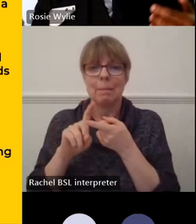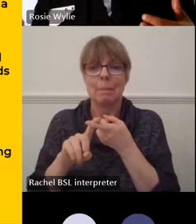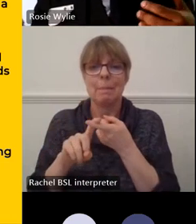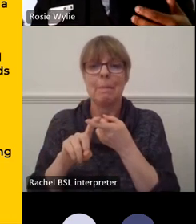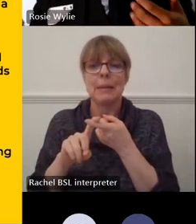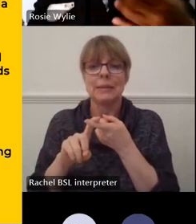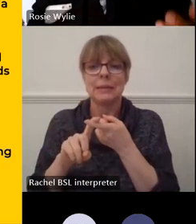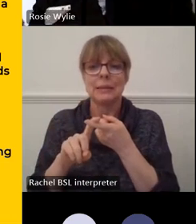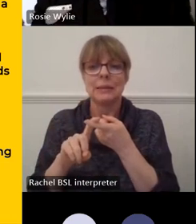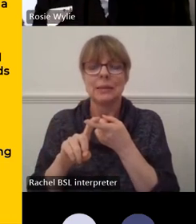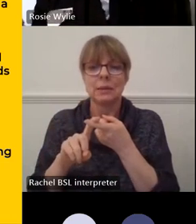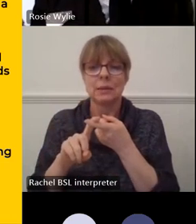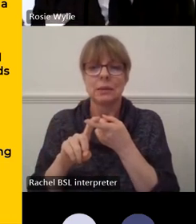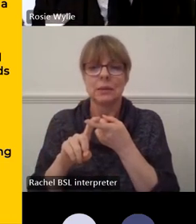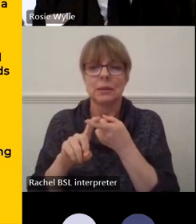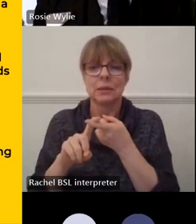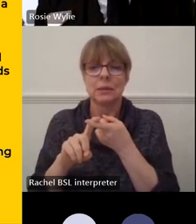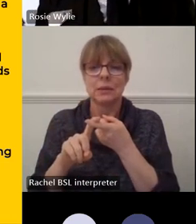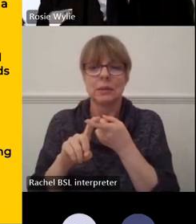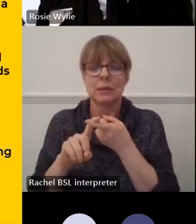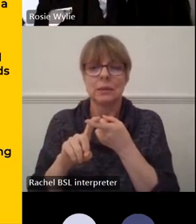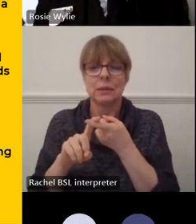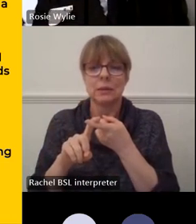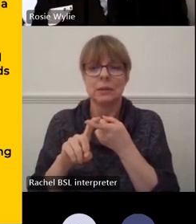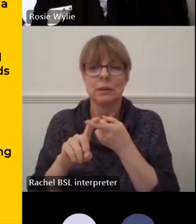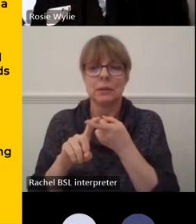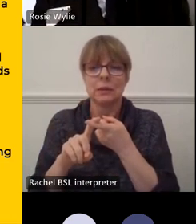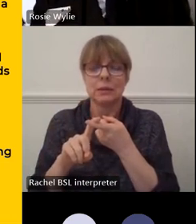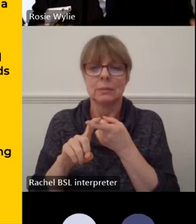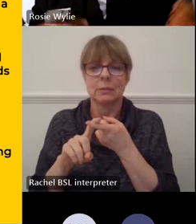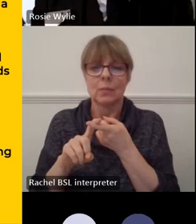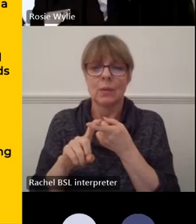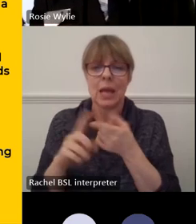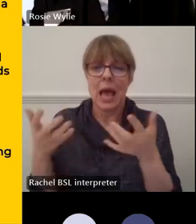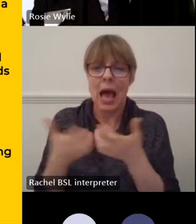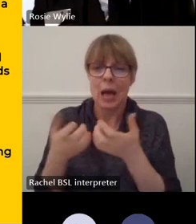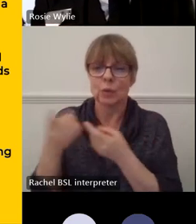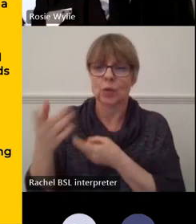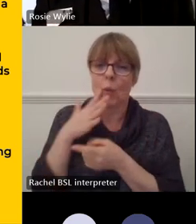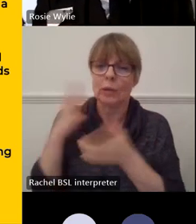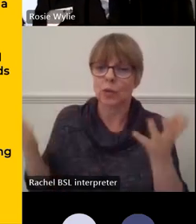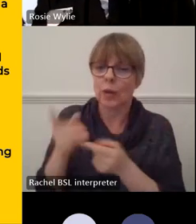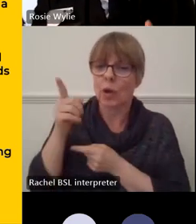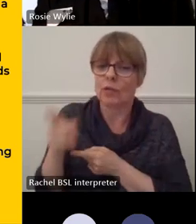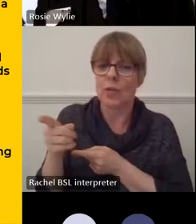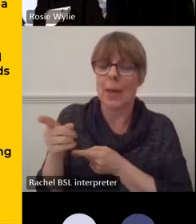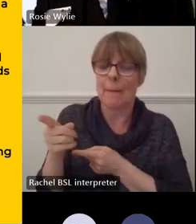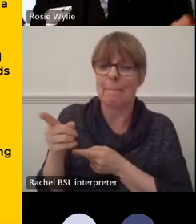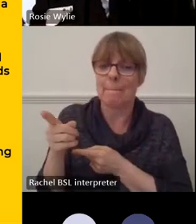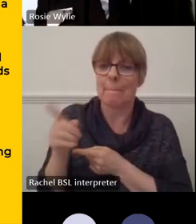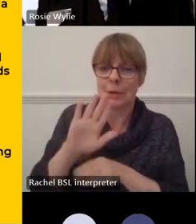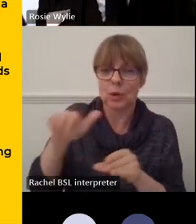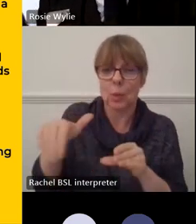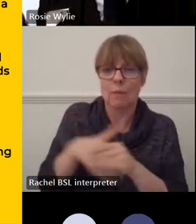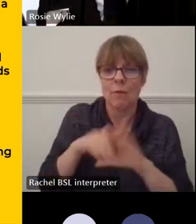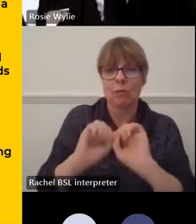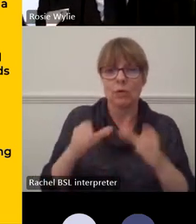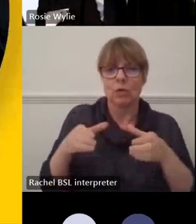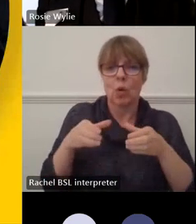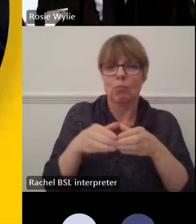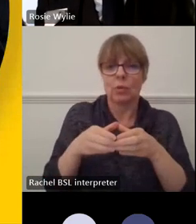to, you know, how do you want to encourage them to participate? How do you want to, how can they contribute to your